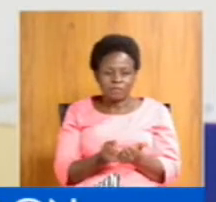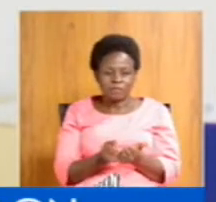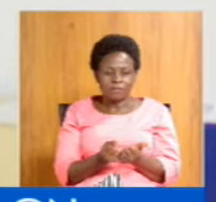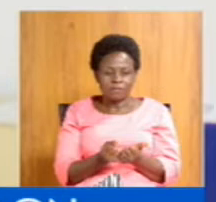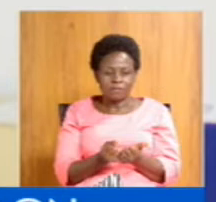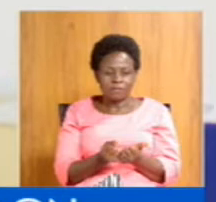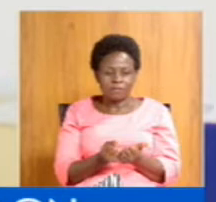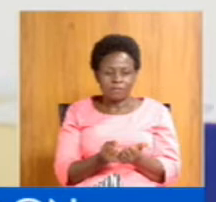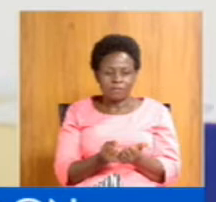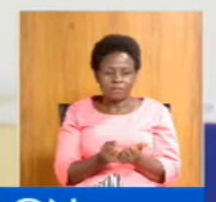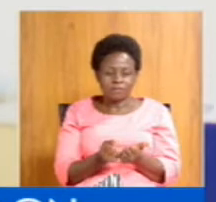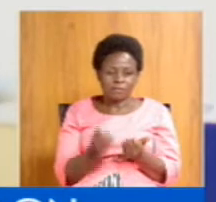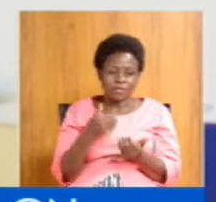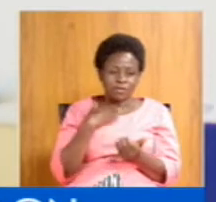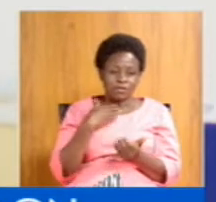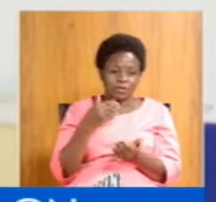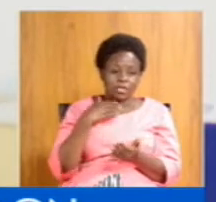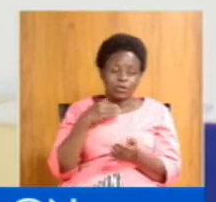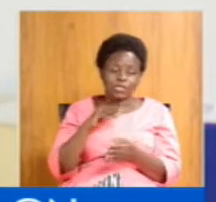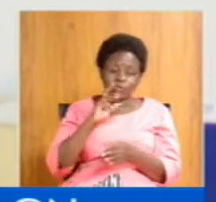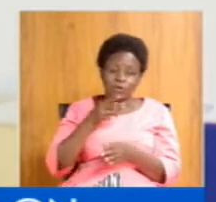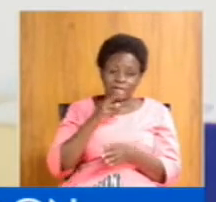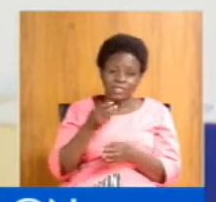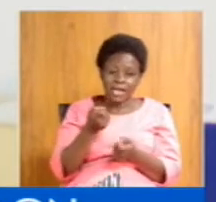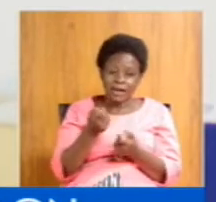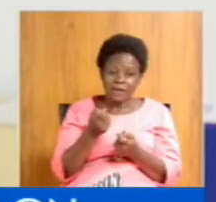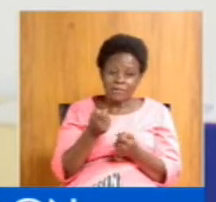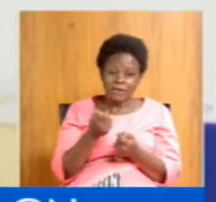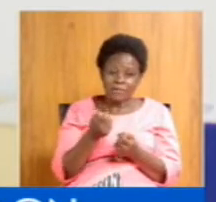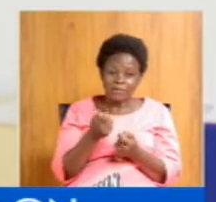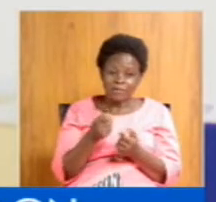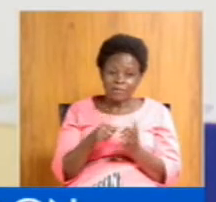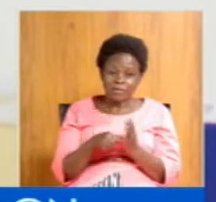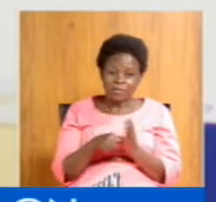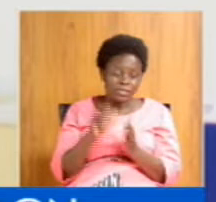Probably, Yisito, I don't know whether you'd want to respond to a few things I've heard from the audience.